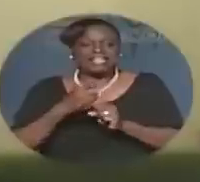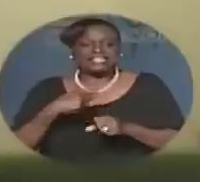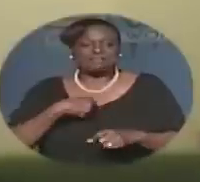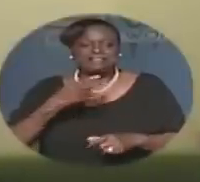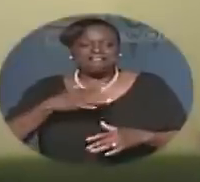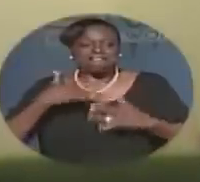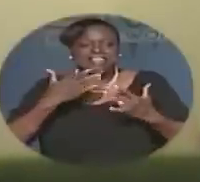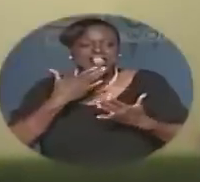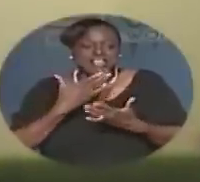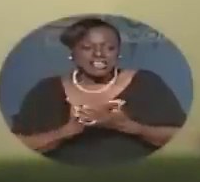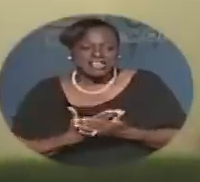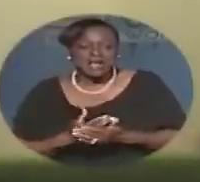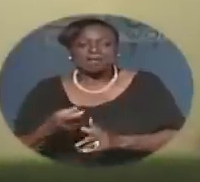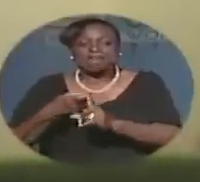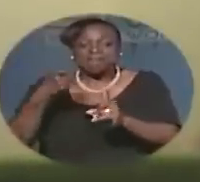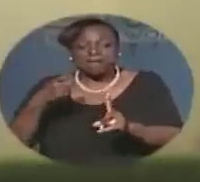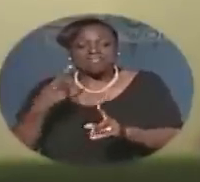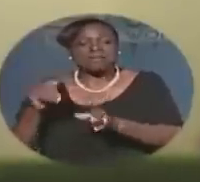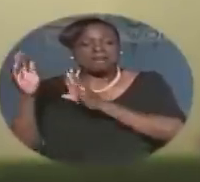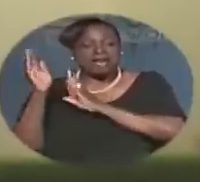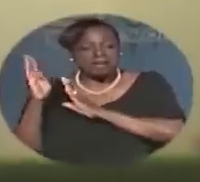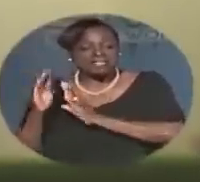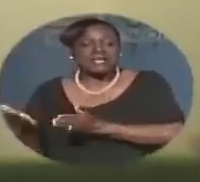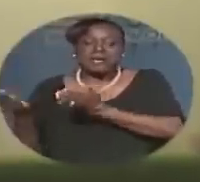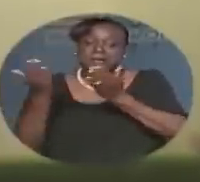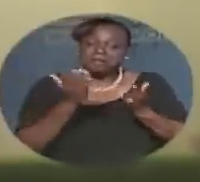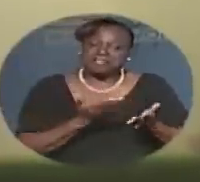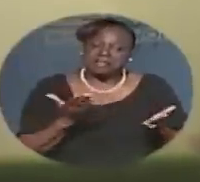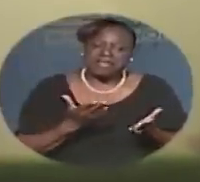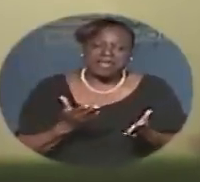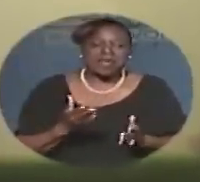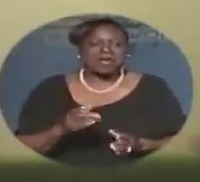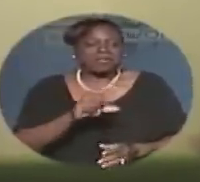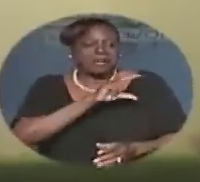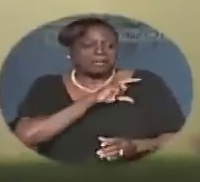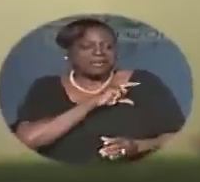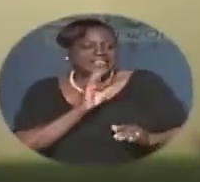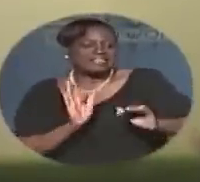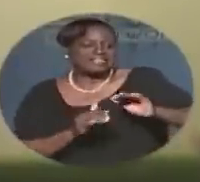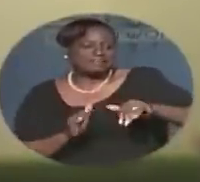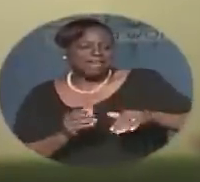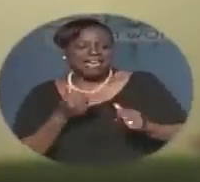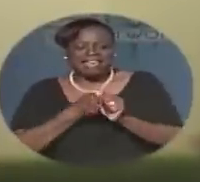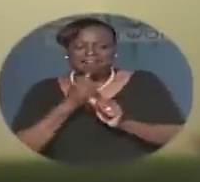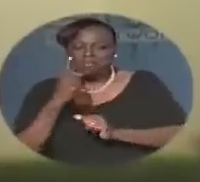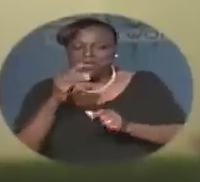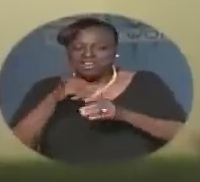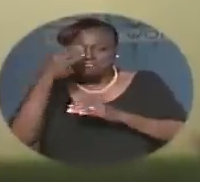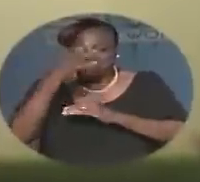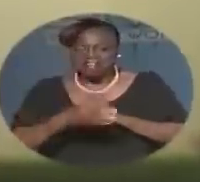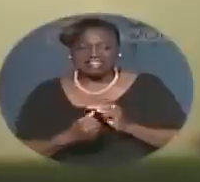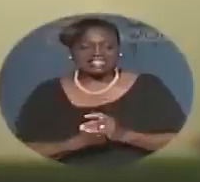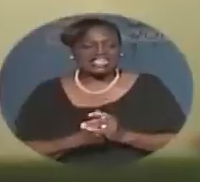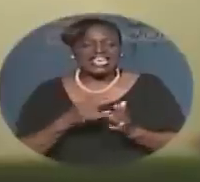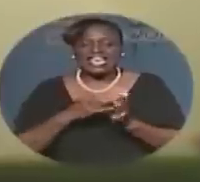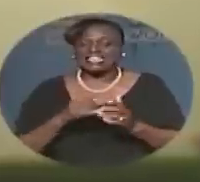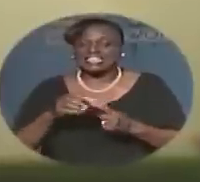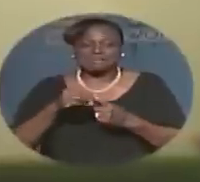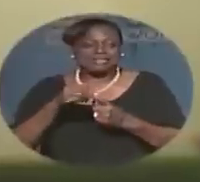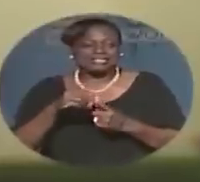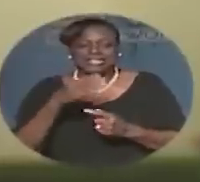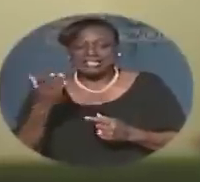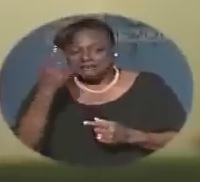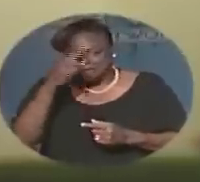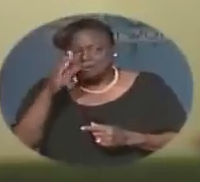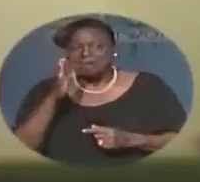since I'm from the Bahamas and bringing him here with the police force band and everyone out in front. And I'm sure it'll be a special thing for my mom to